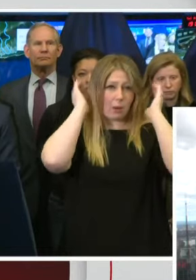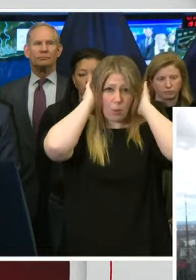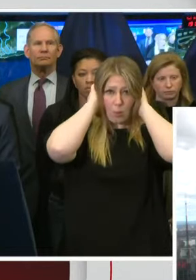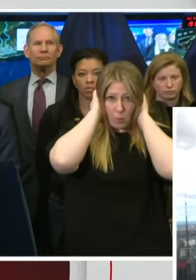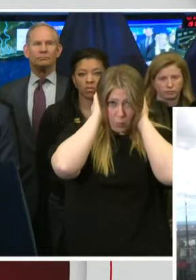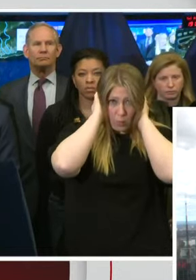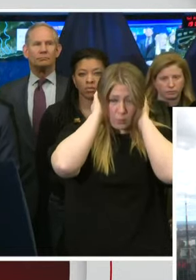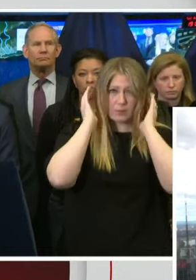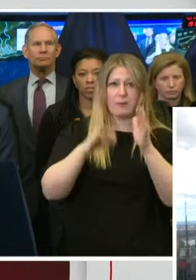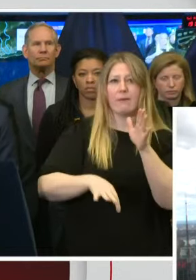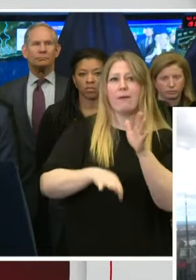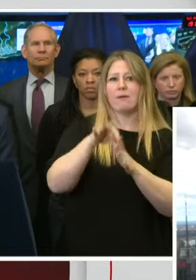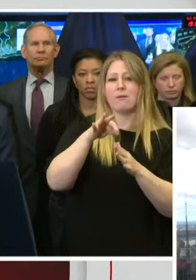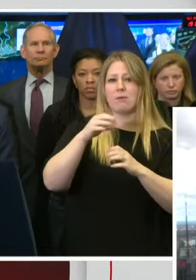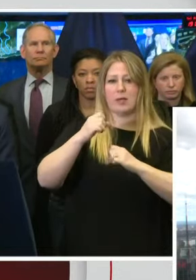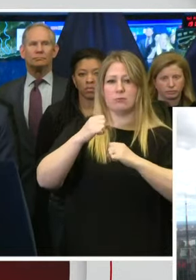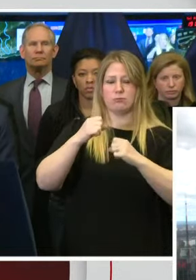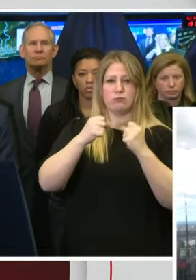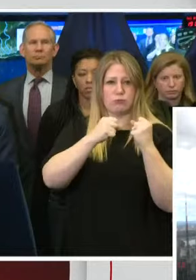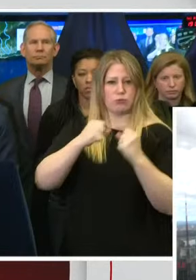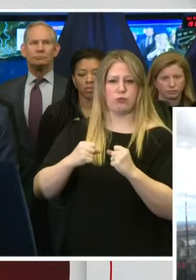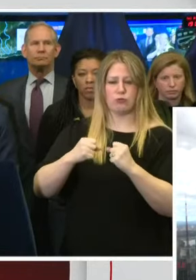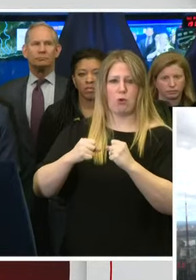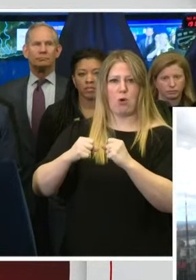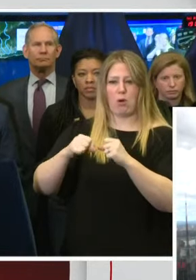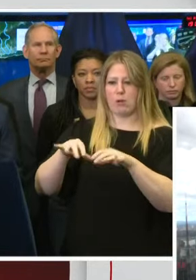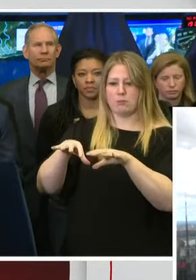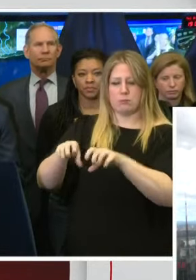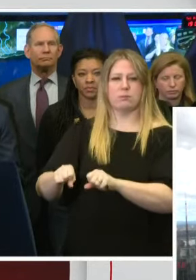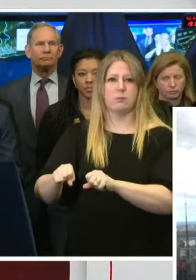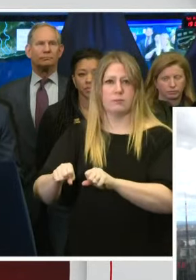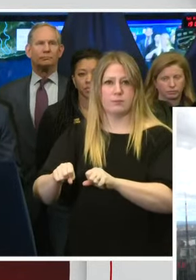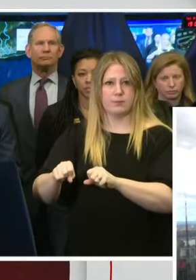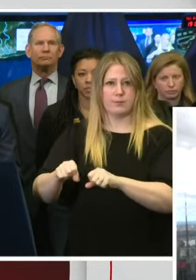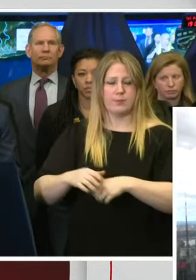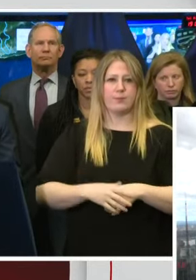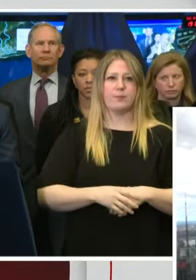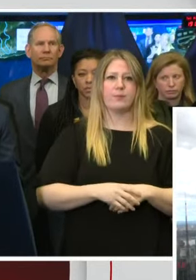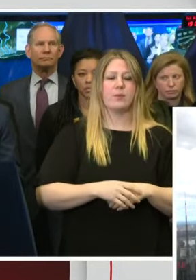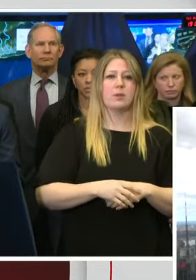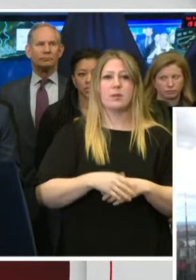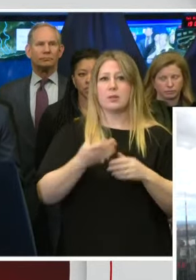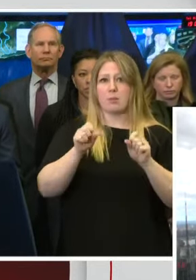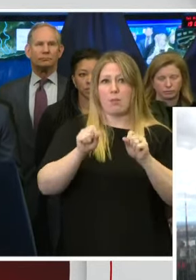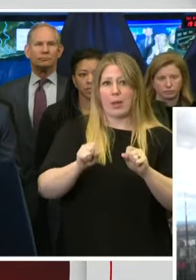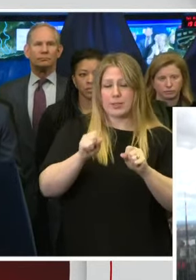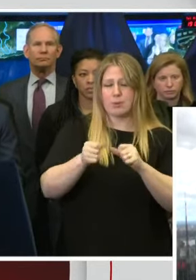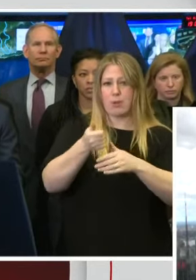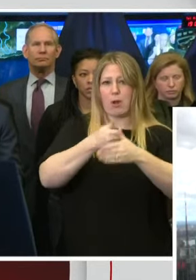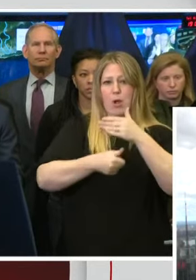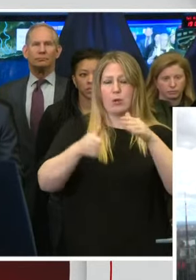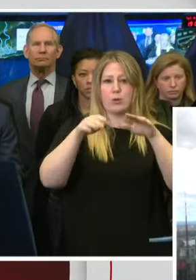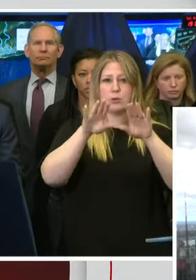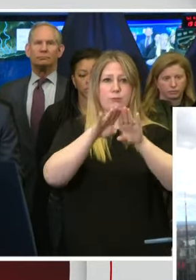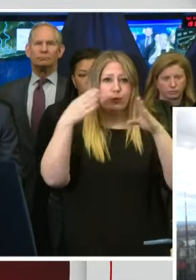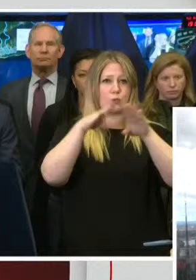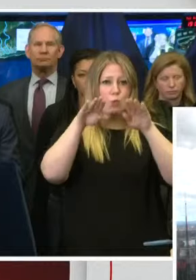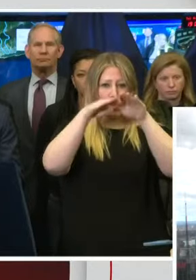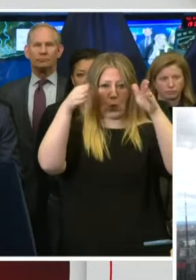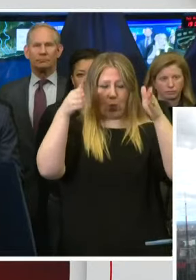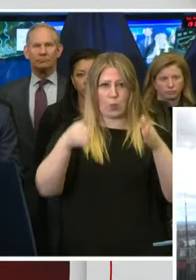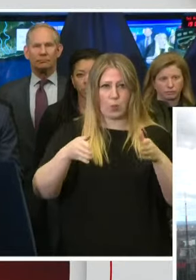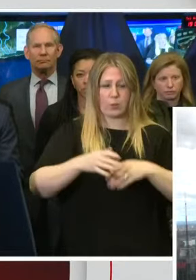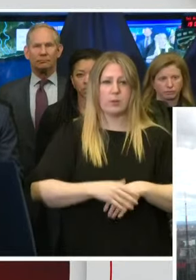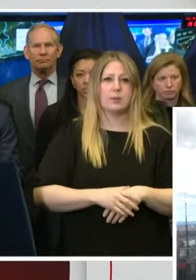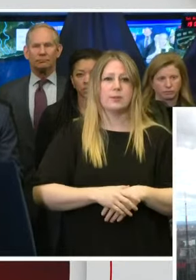wall or in a doorway. And so I want to thank the emergency staff and first responders for their work to keep